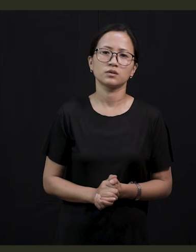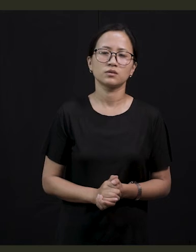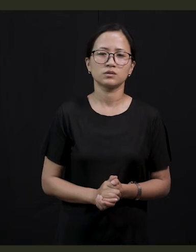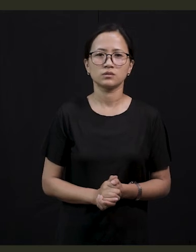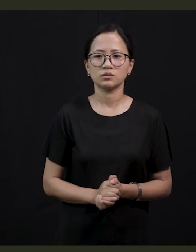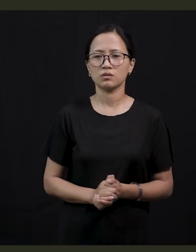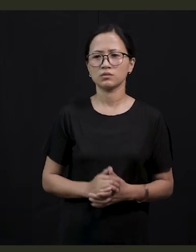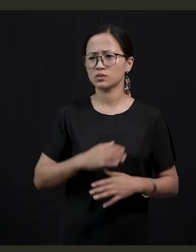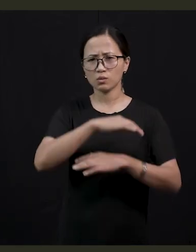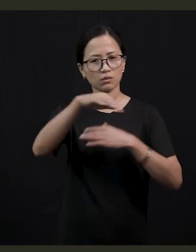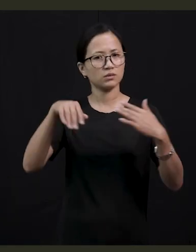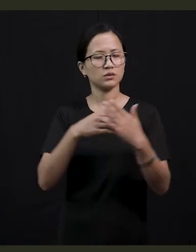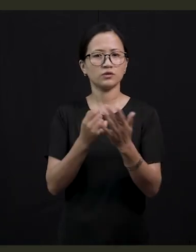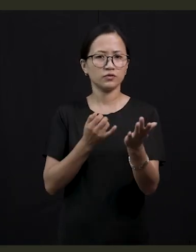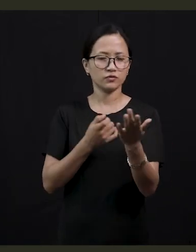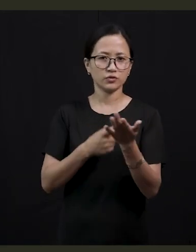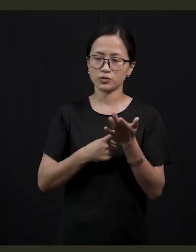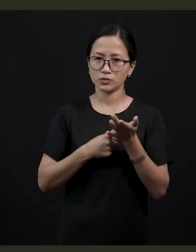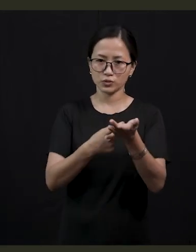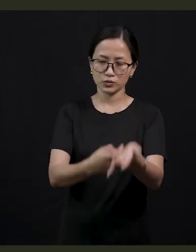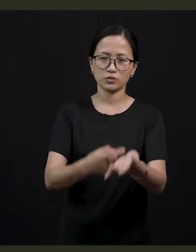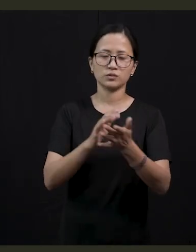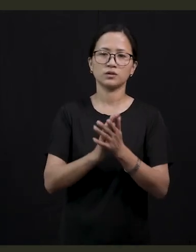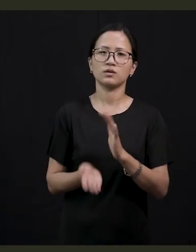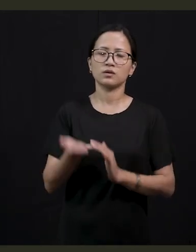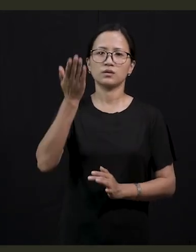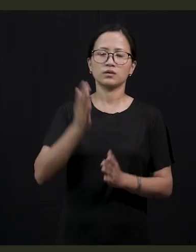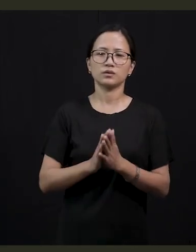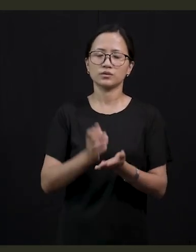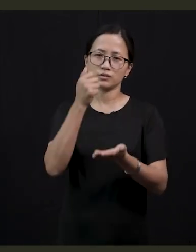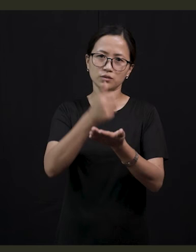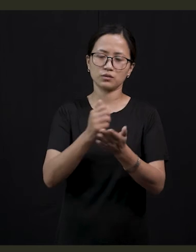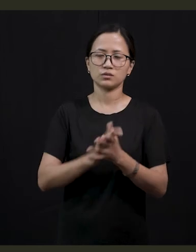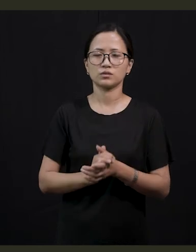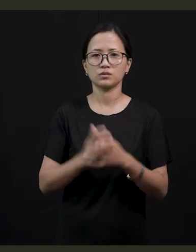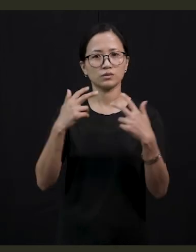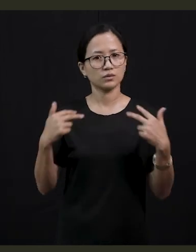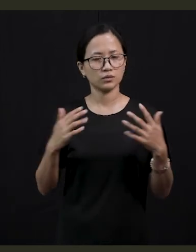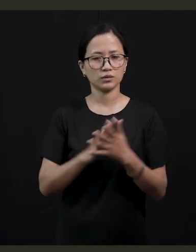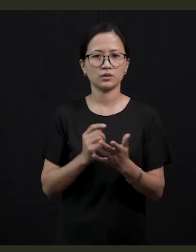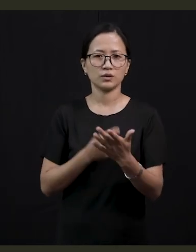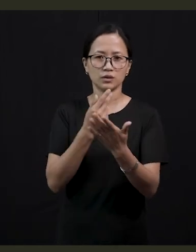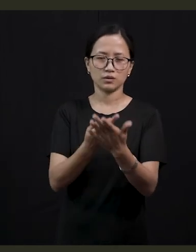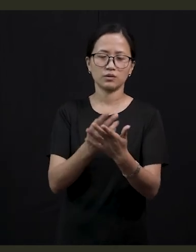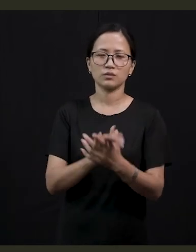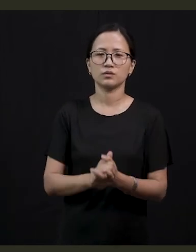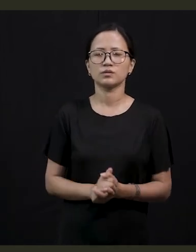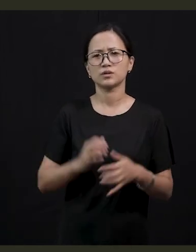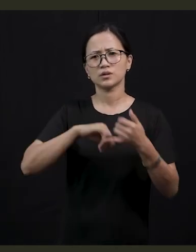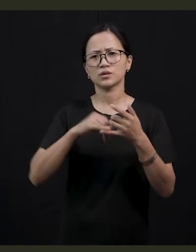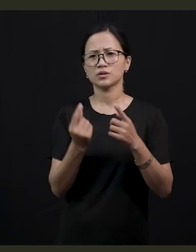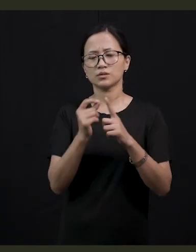can overrule the High Court. And there are times that I lose in High Court, I can also go and appeal to the Supreme Court.